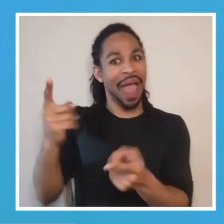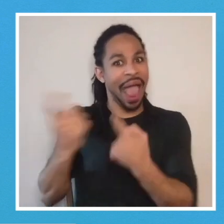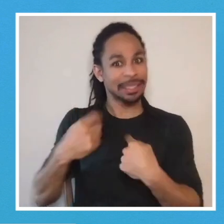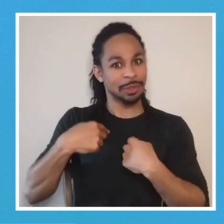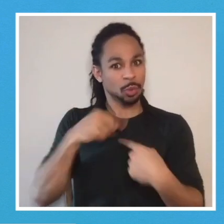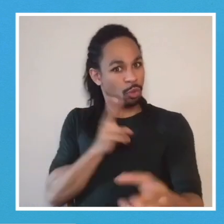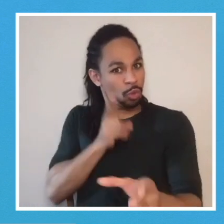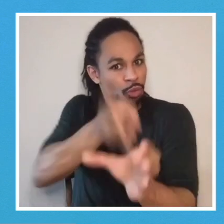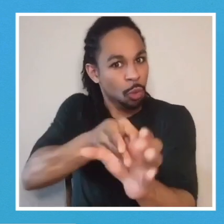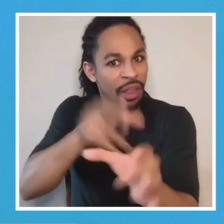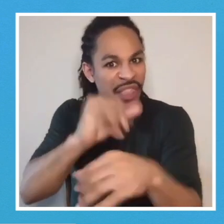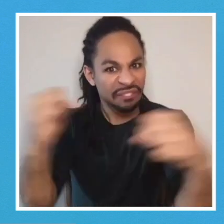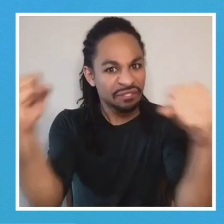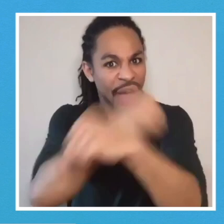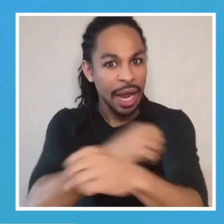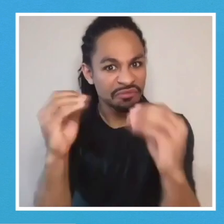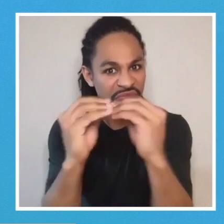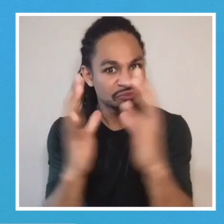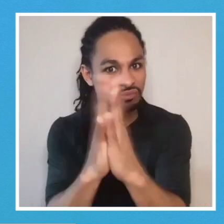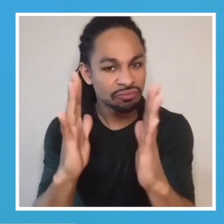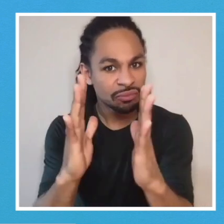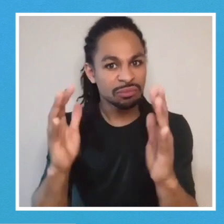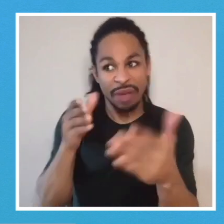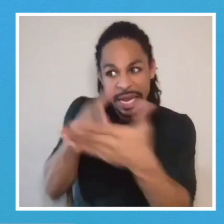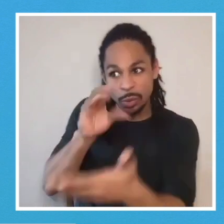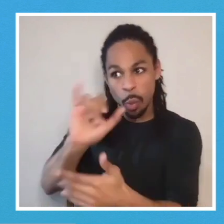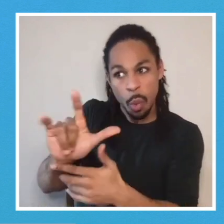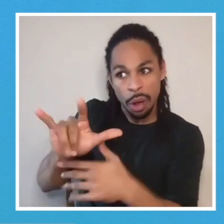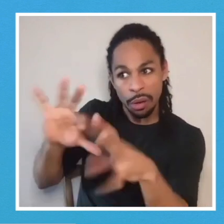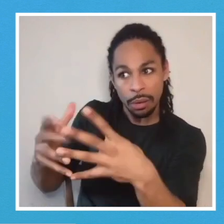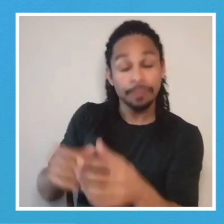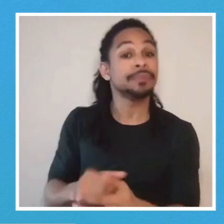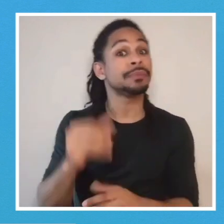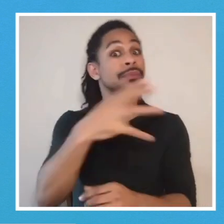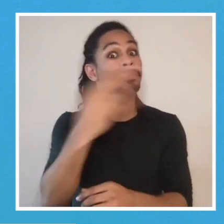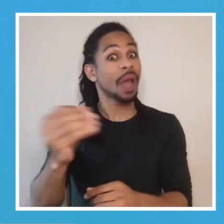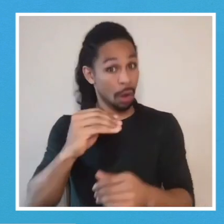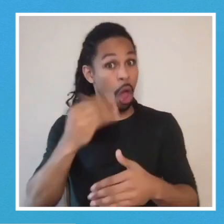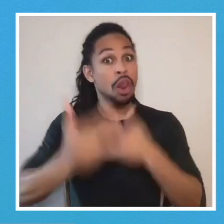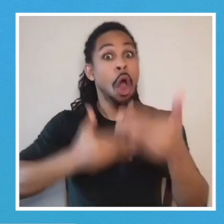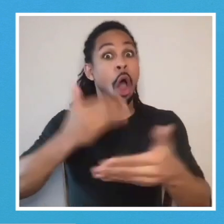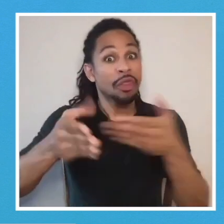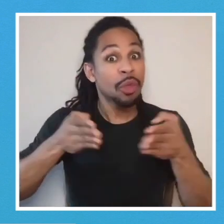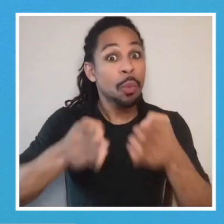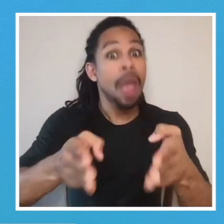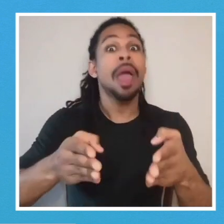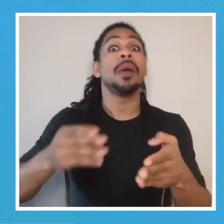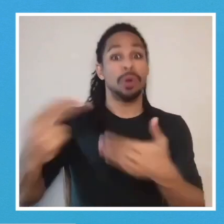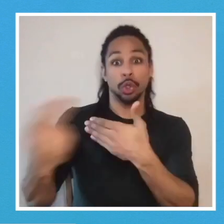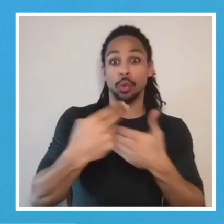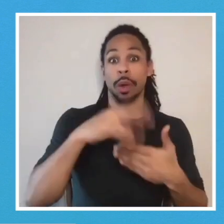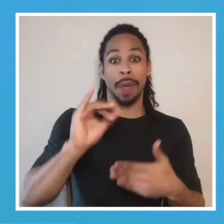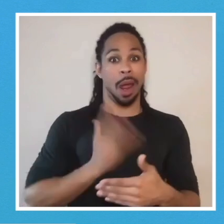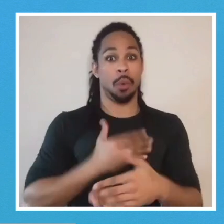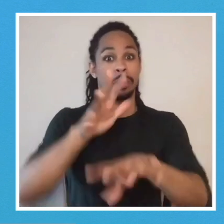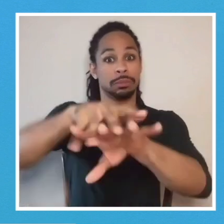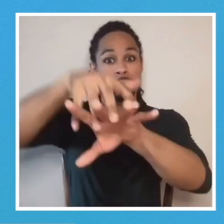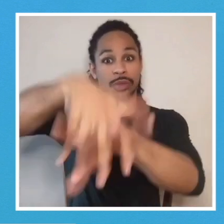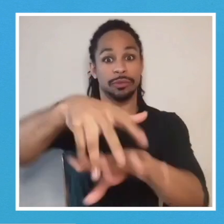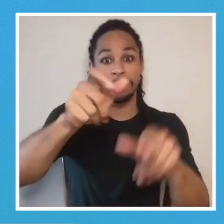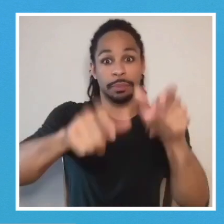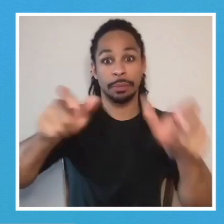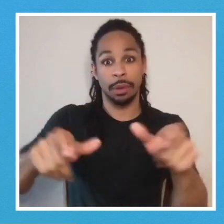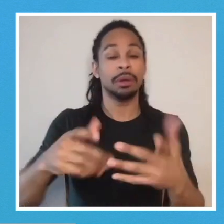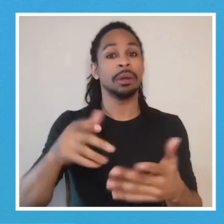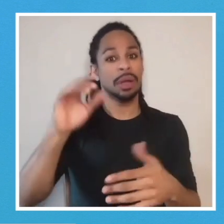And along the way, we were enjoined by our native brothers and sisters here in unceded